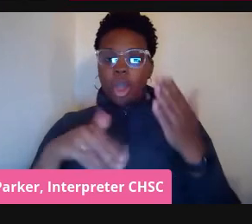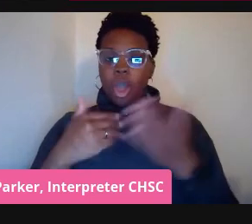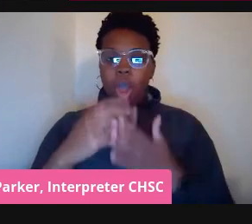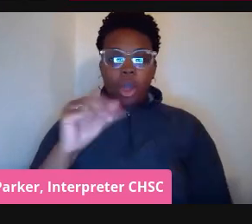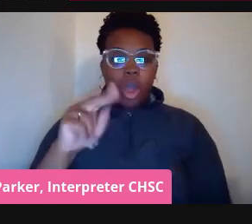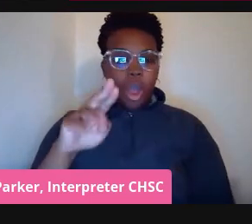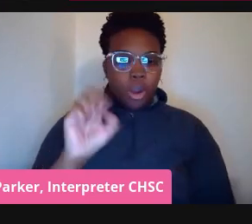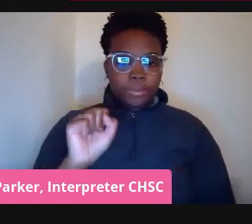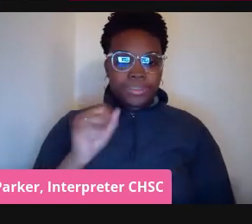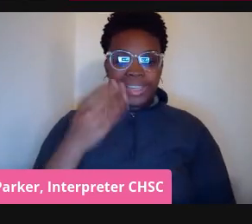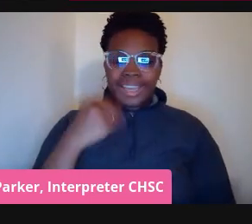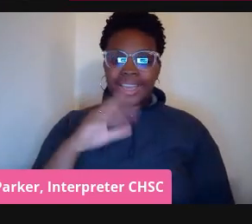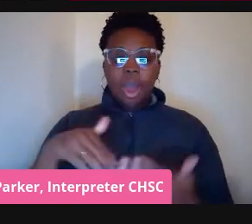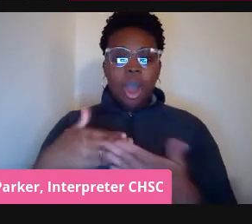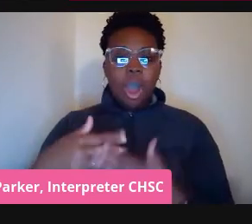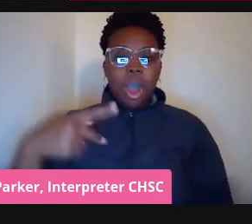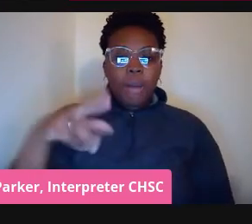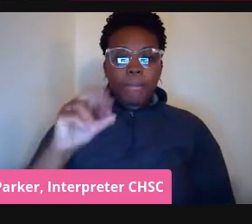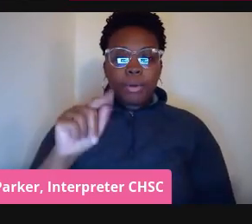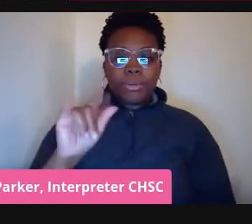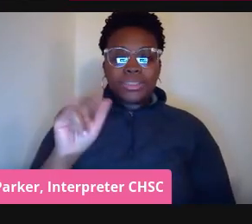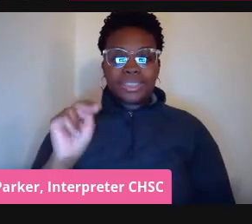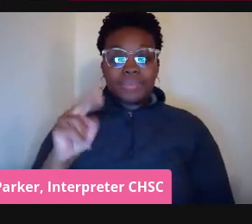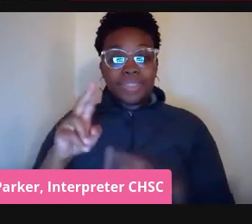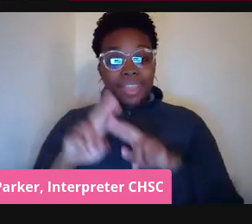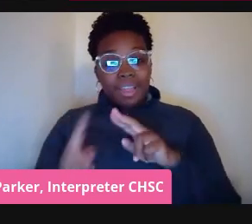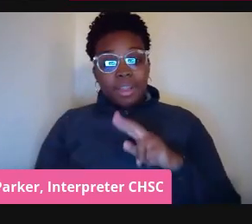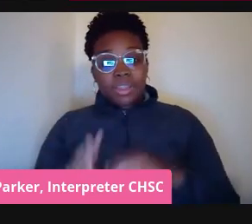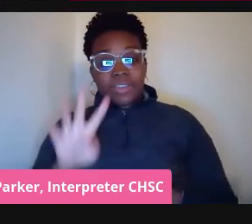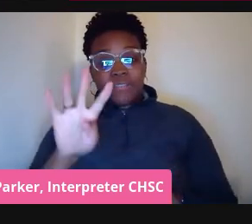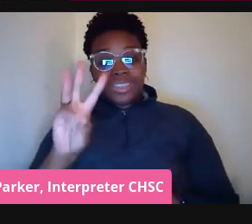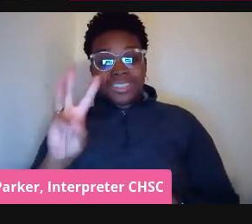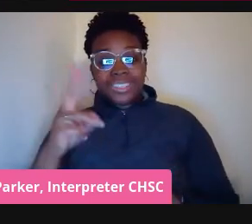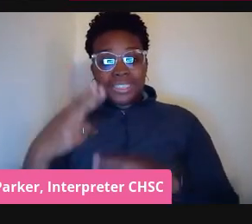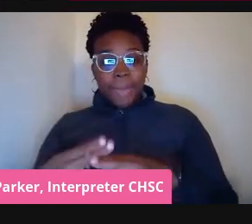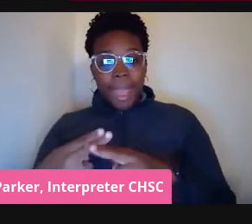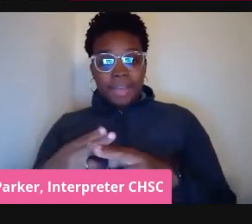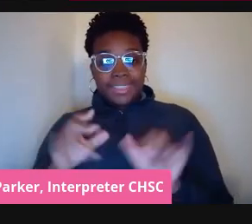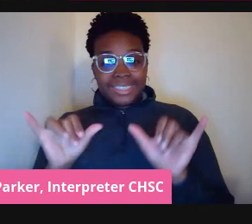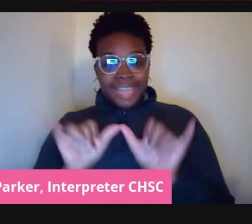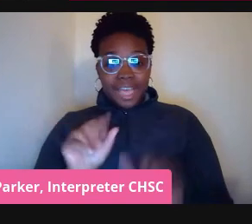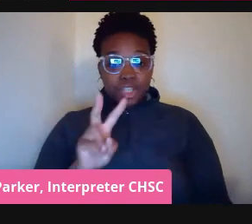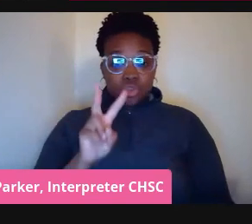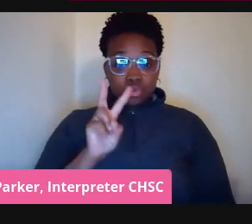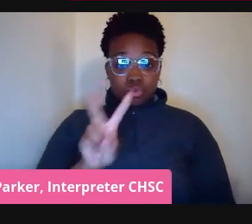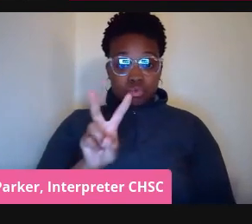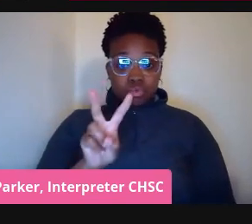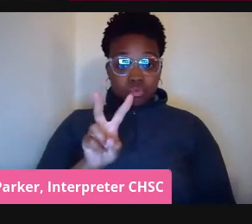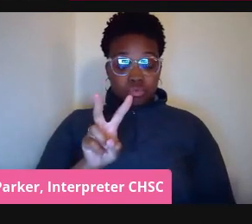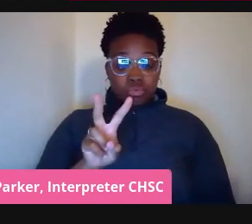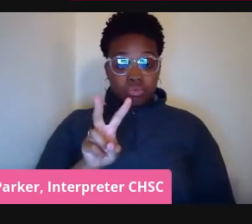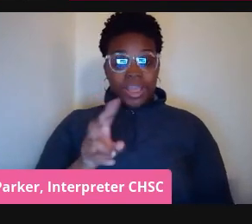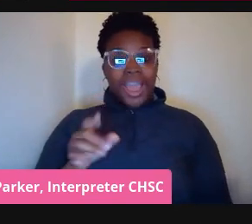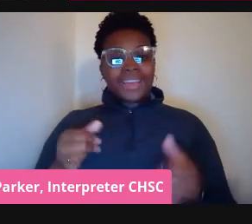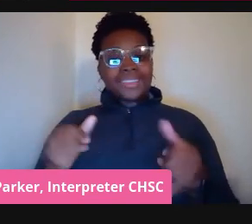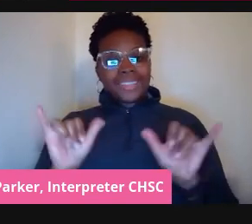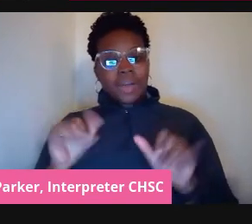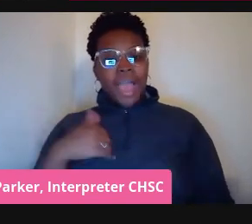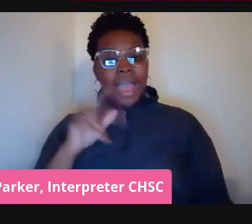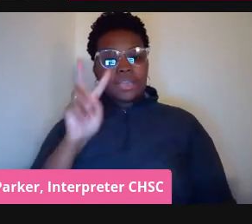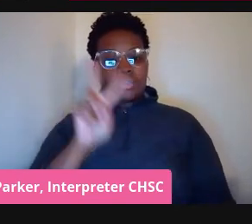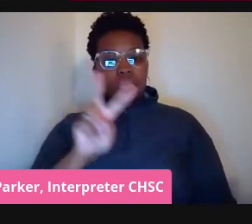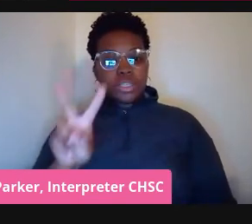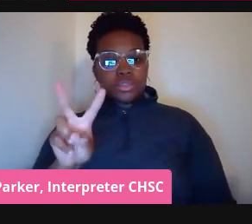all protein. I lost 46 pounds. I was down to a size 2, and I still had 22